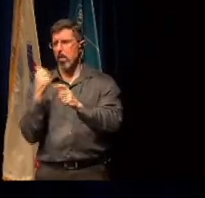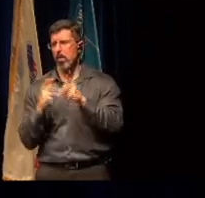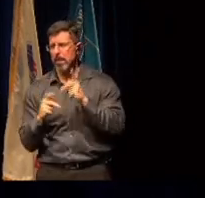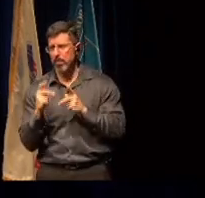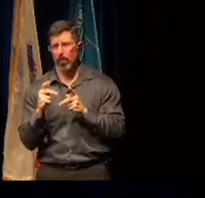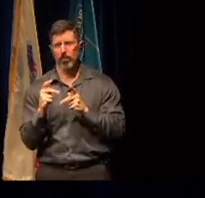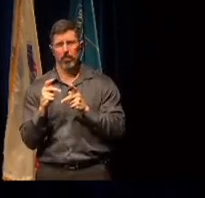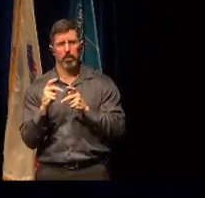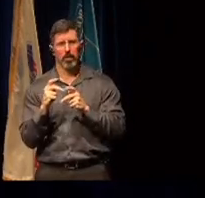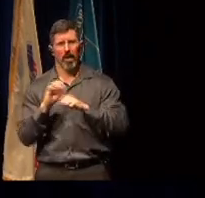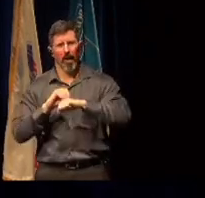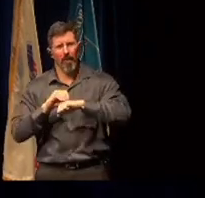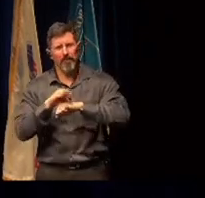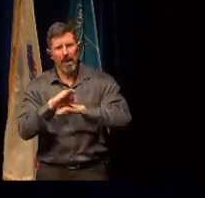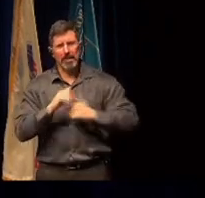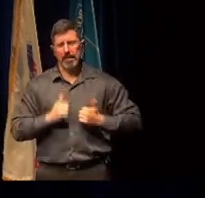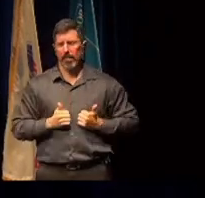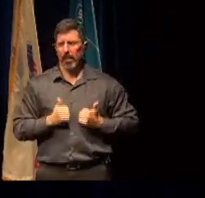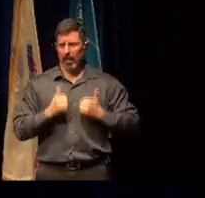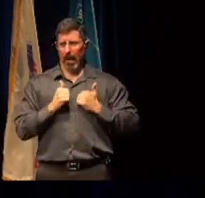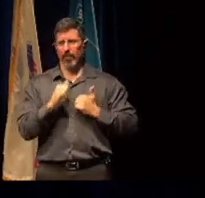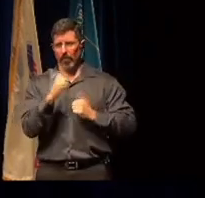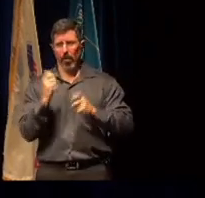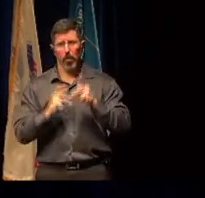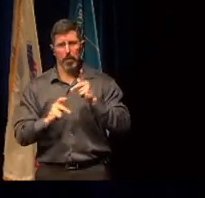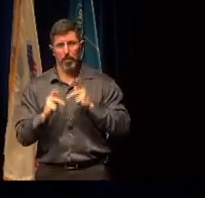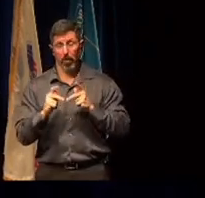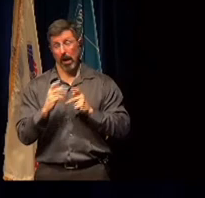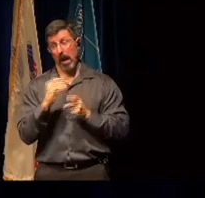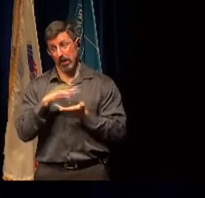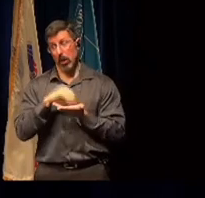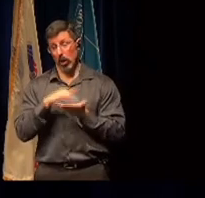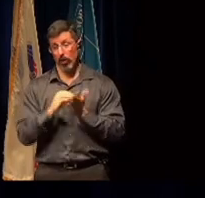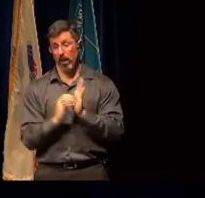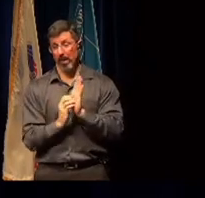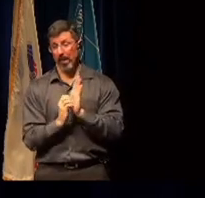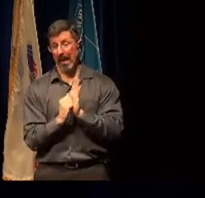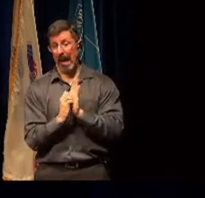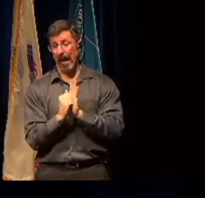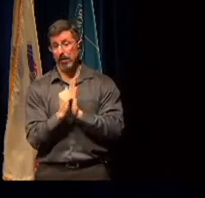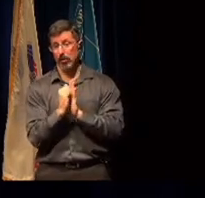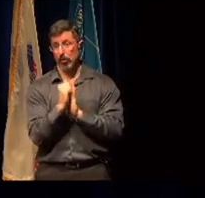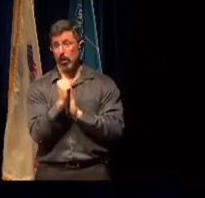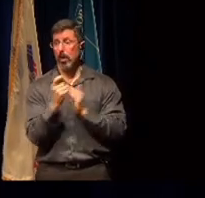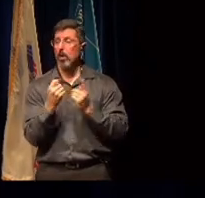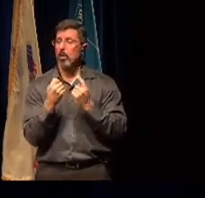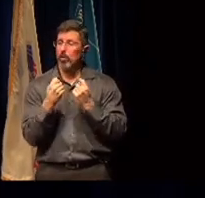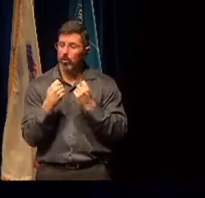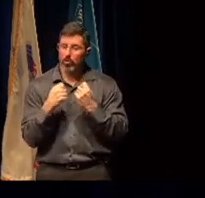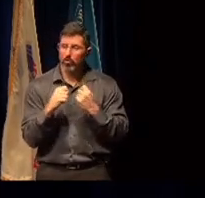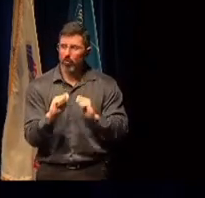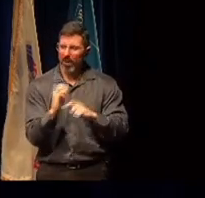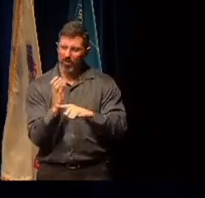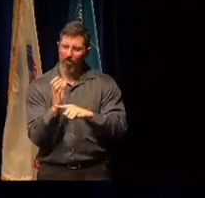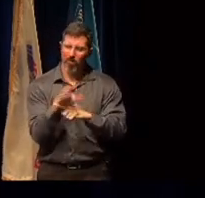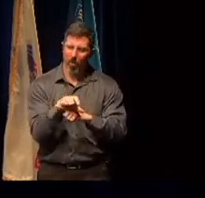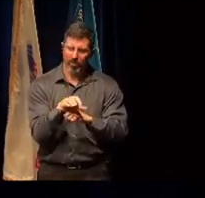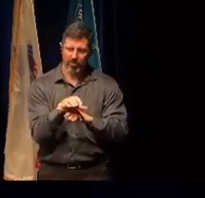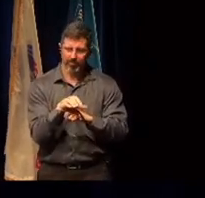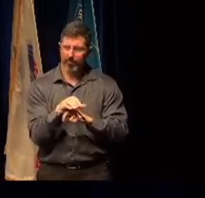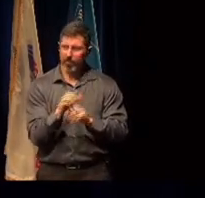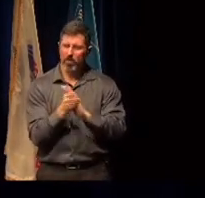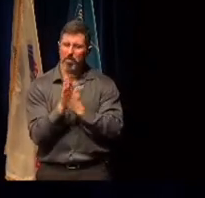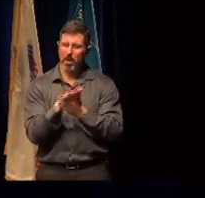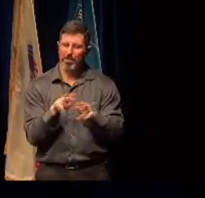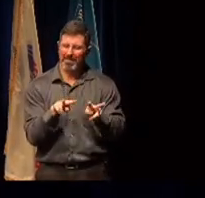the lives of others. He also learned that cancer was trying to get him to focus on himself, to feel sorry for